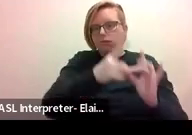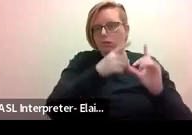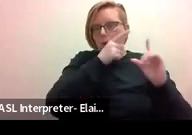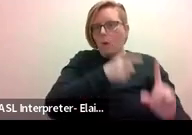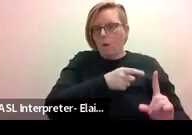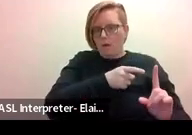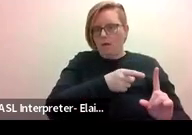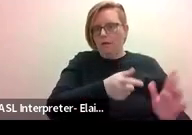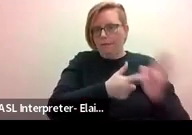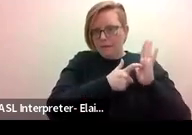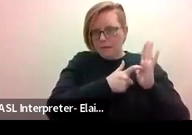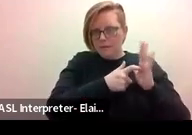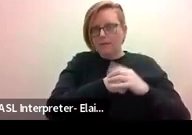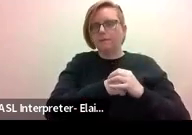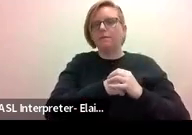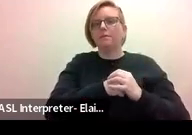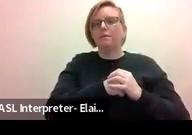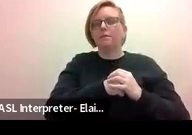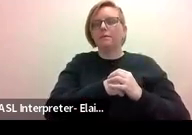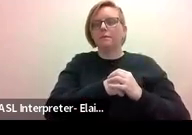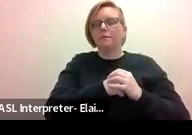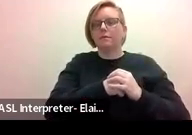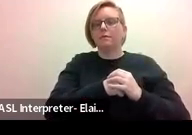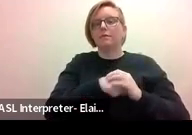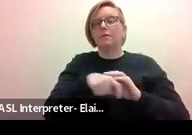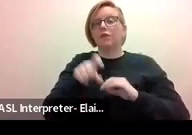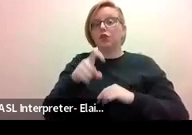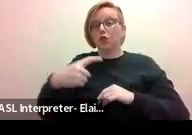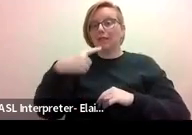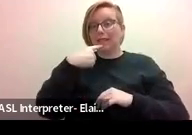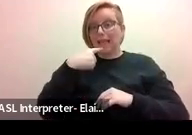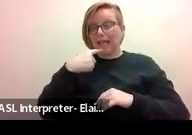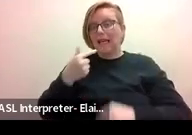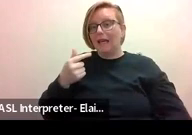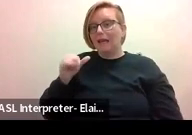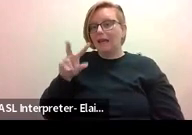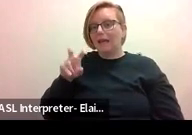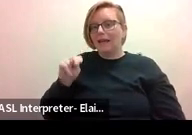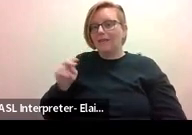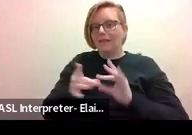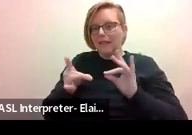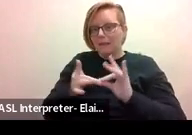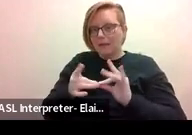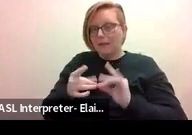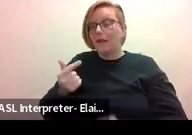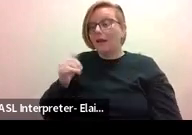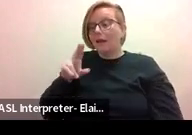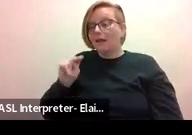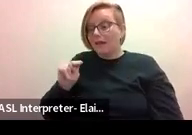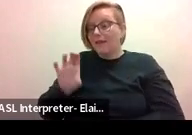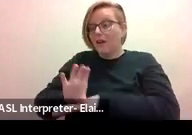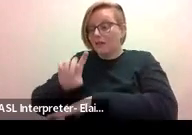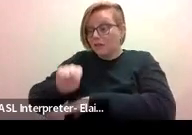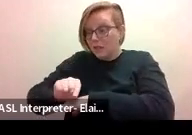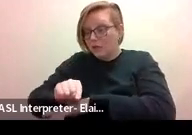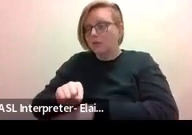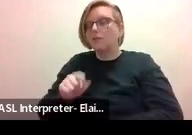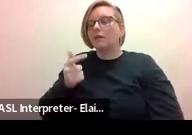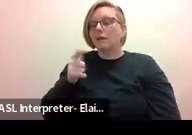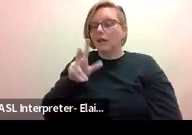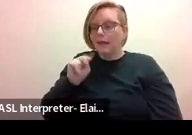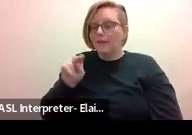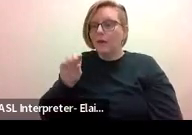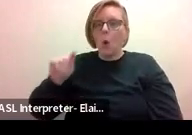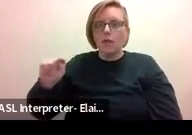so it should explicitly state in the given statement, given consultation, given OT consultation,